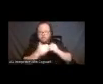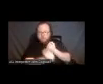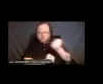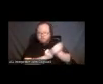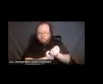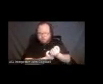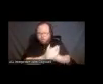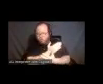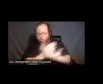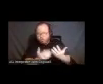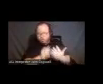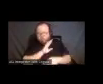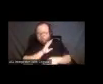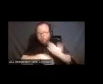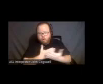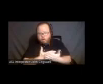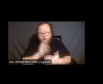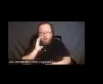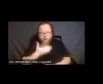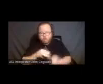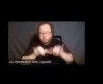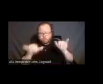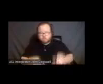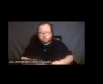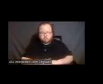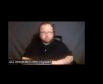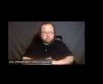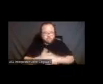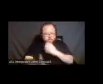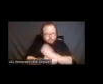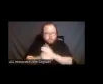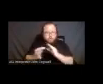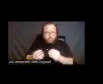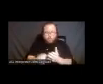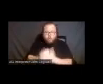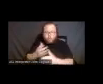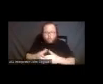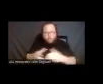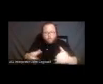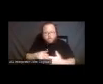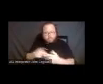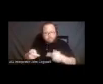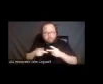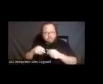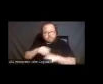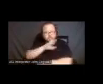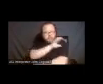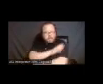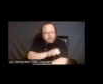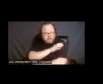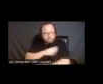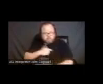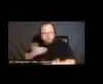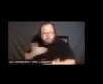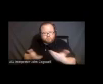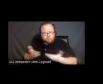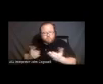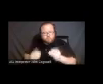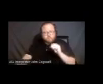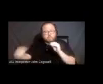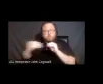system, as well as augmenting or growing positions in clinics so that we can serve more people.